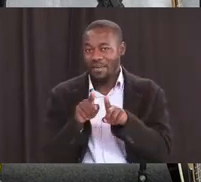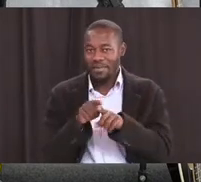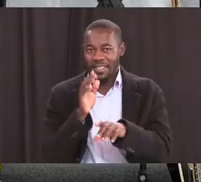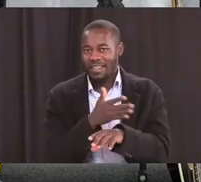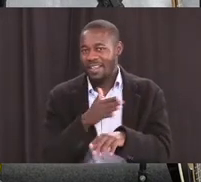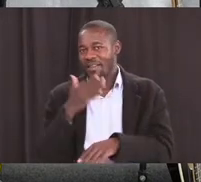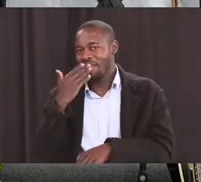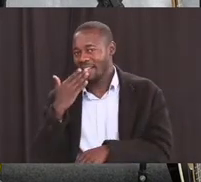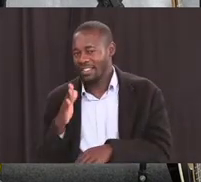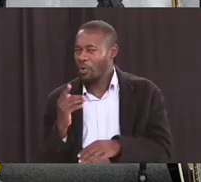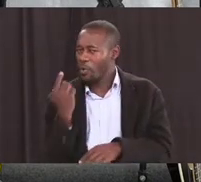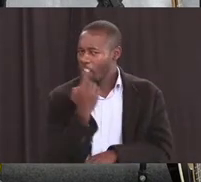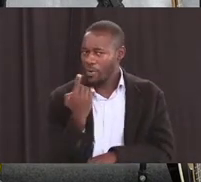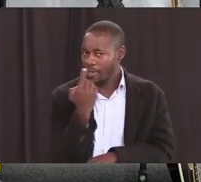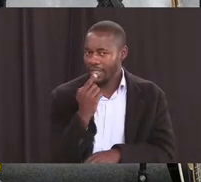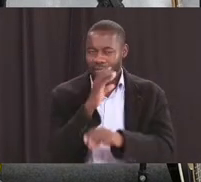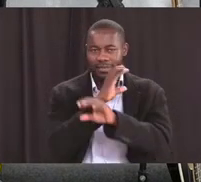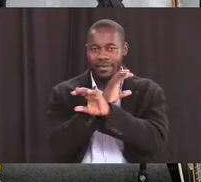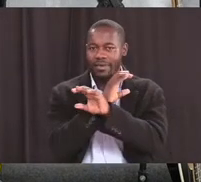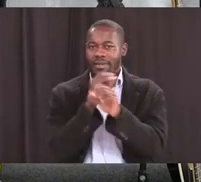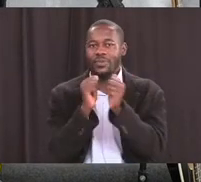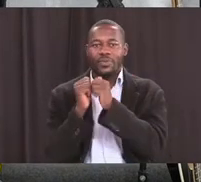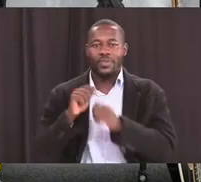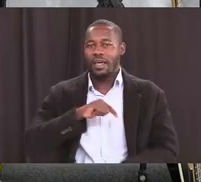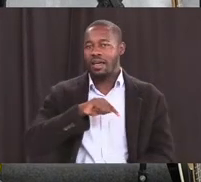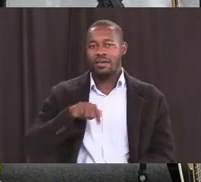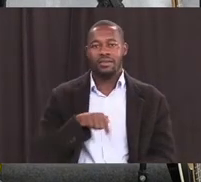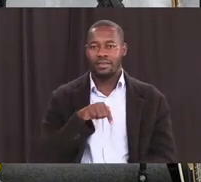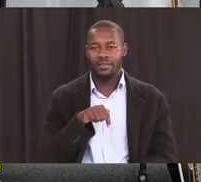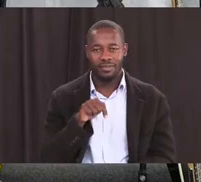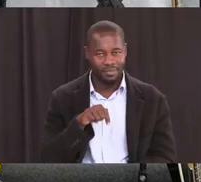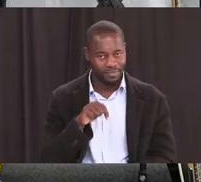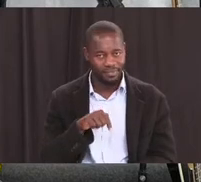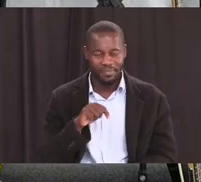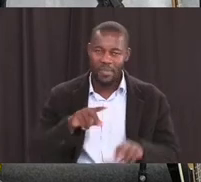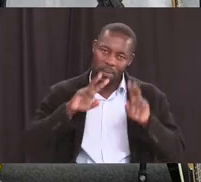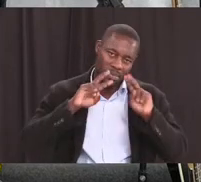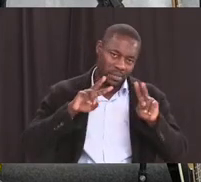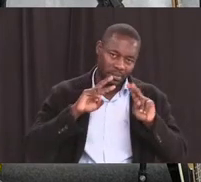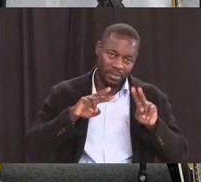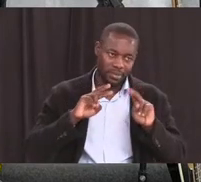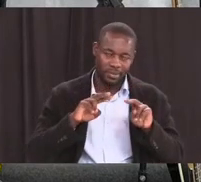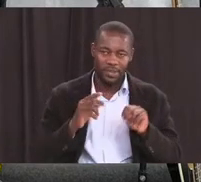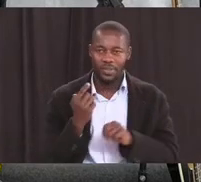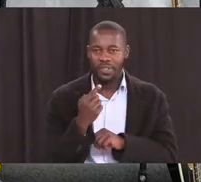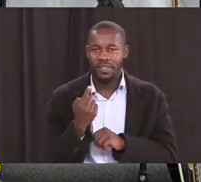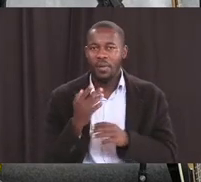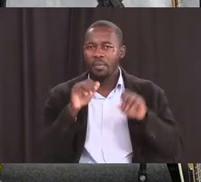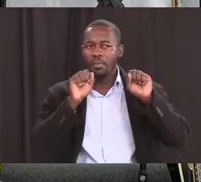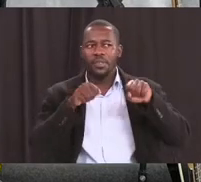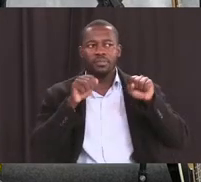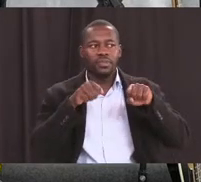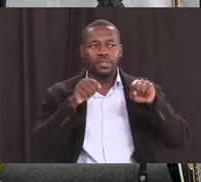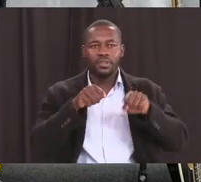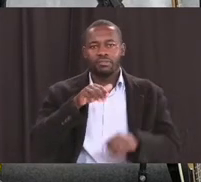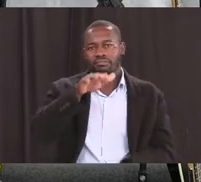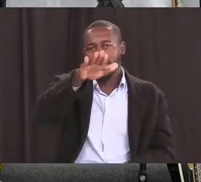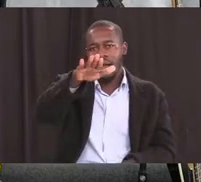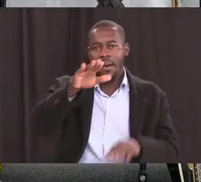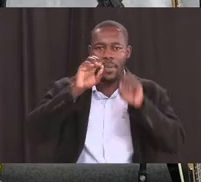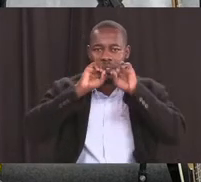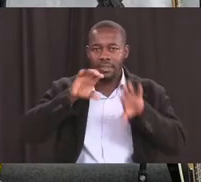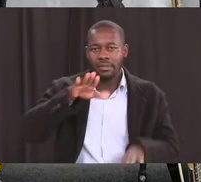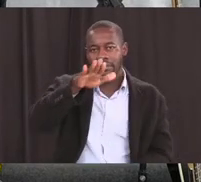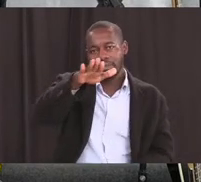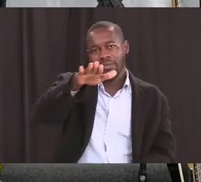is with us, and it is Christ who strengthens us. So please, would you just stretch out your hands? And